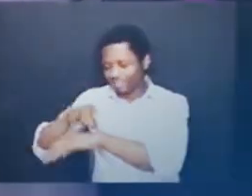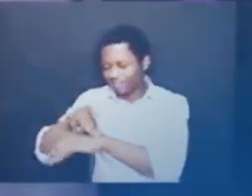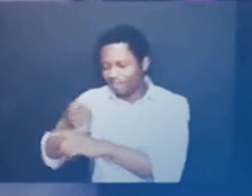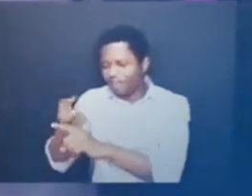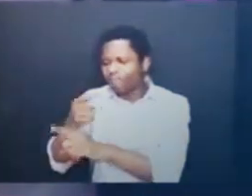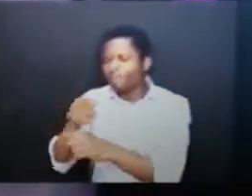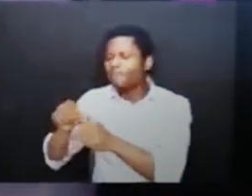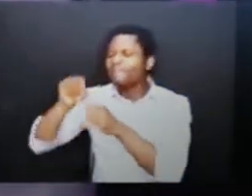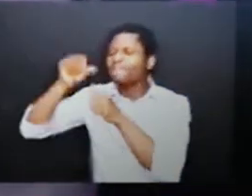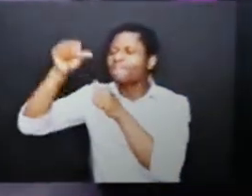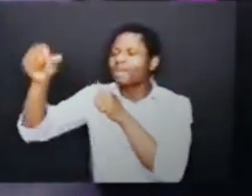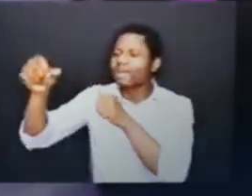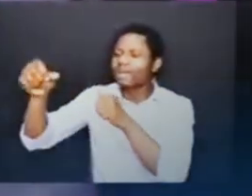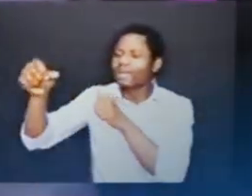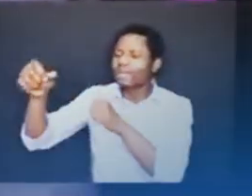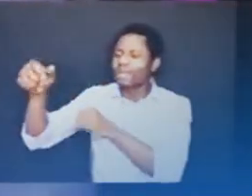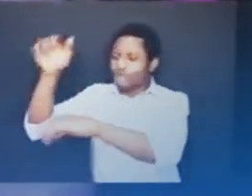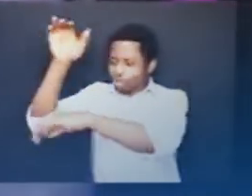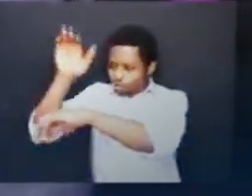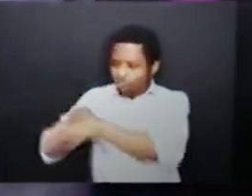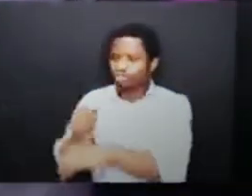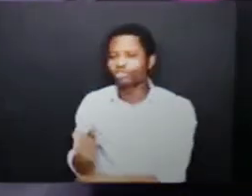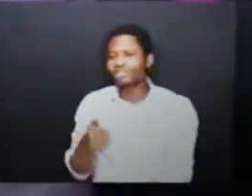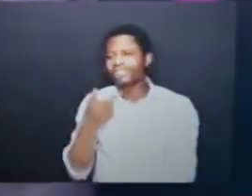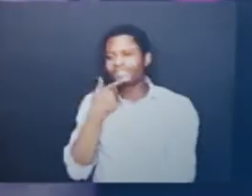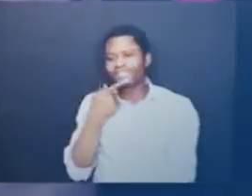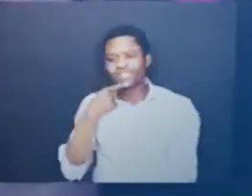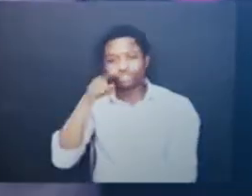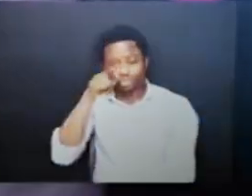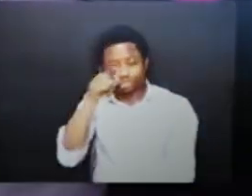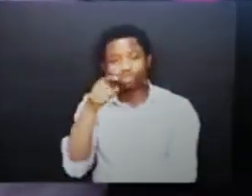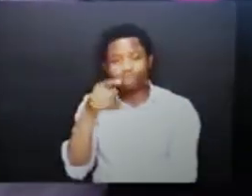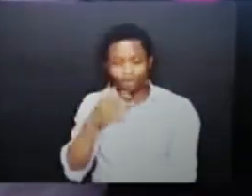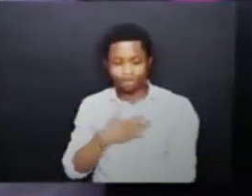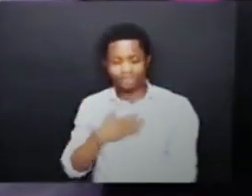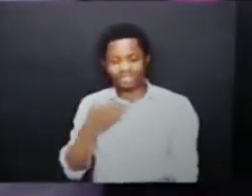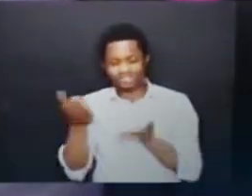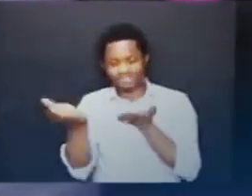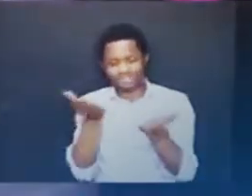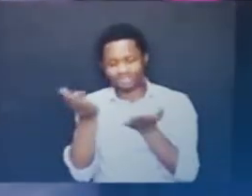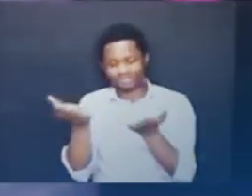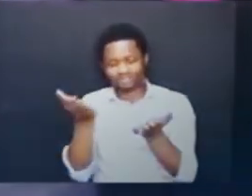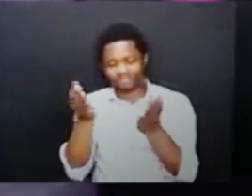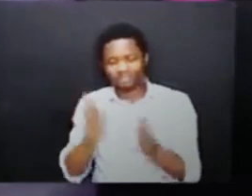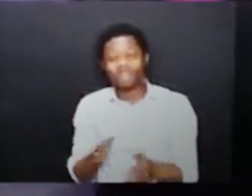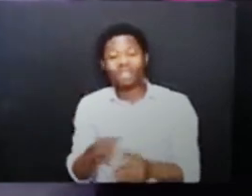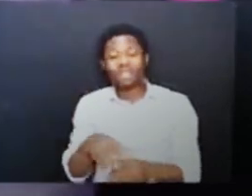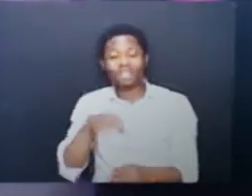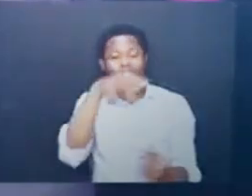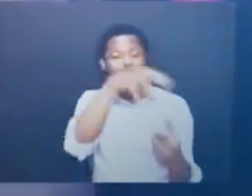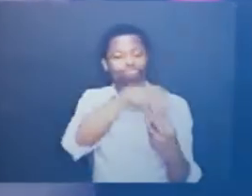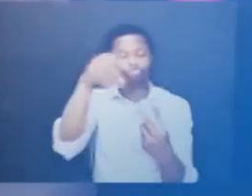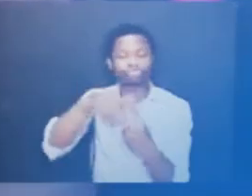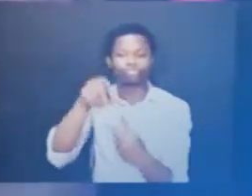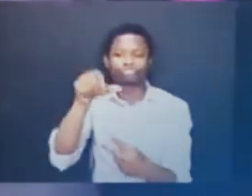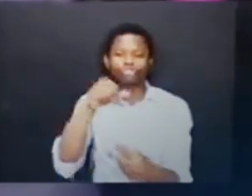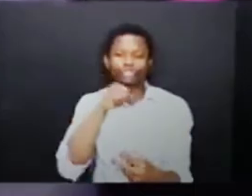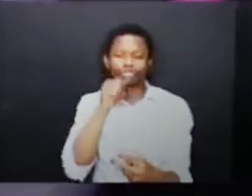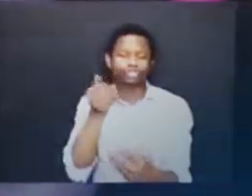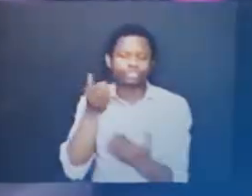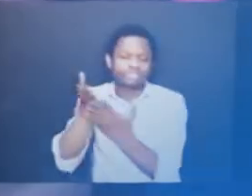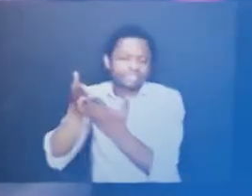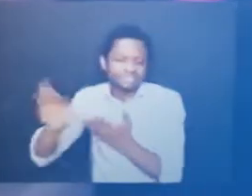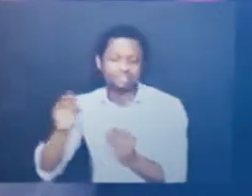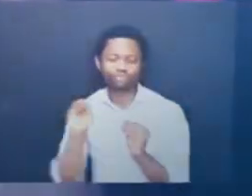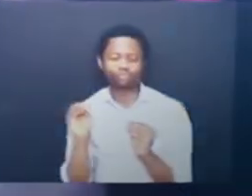you. I said, you are my servant. I have chosen you and I have not rejected you.